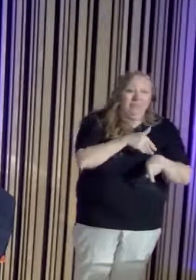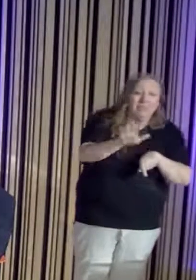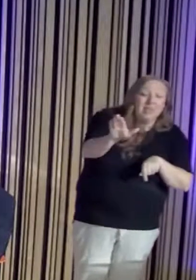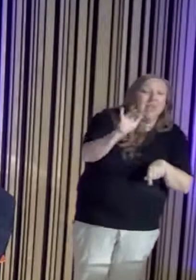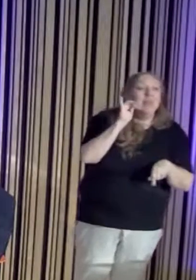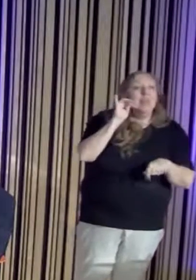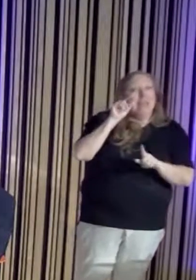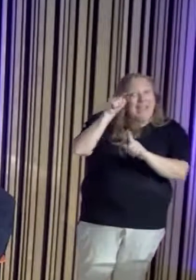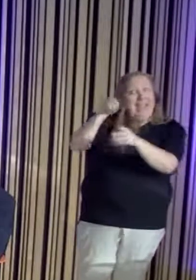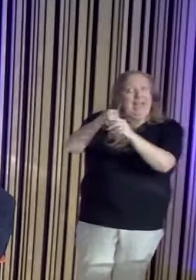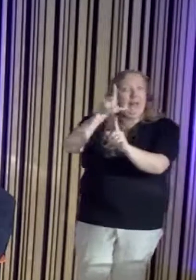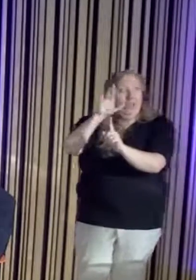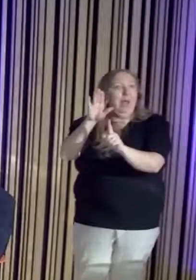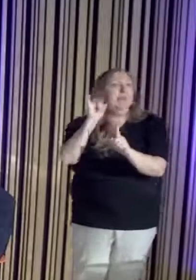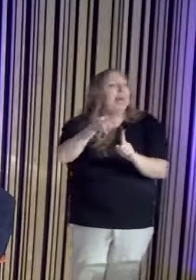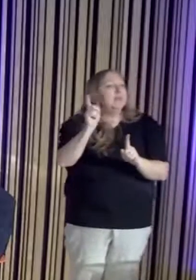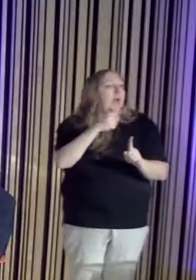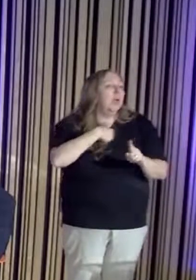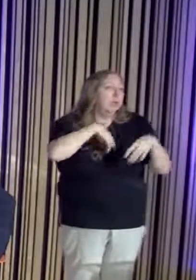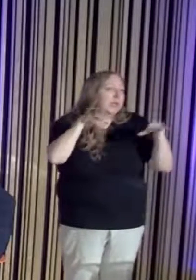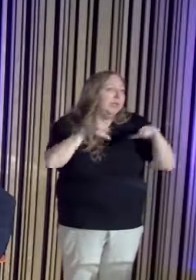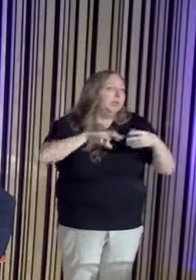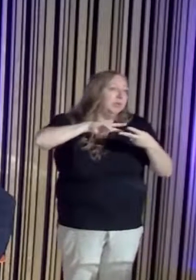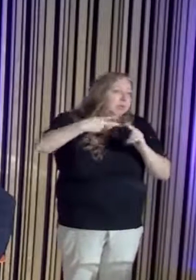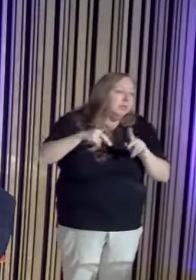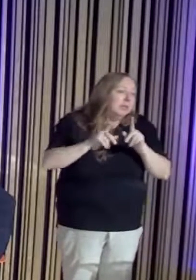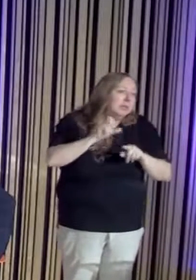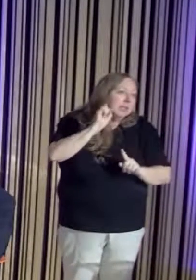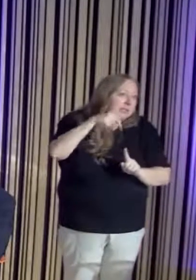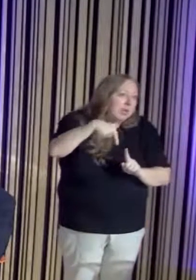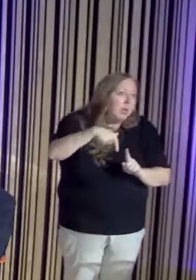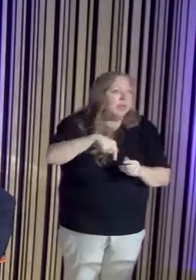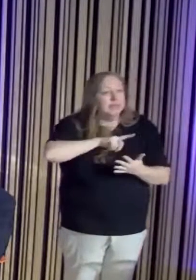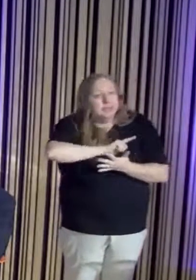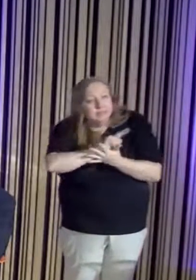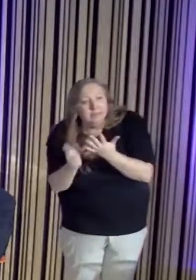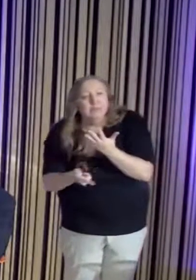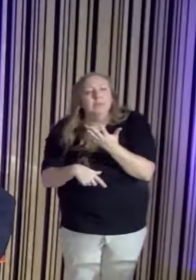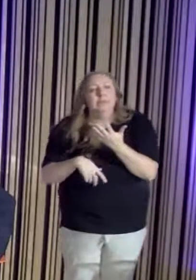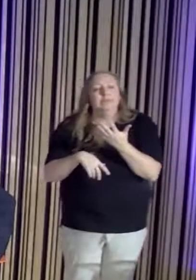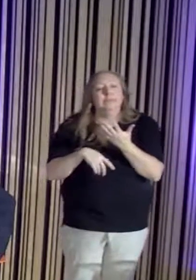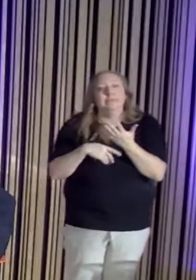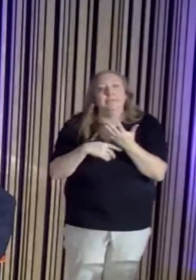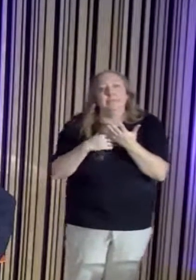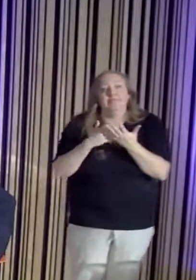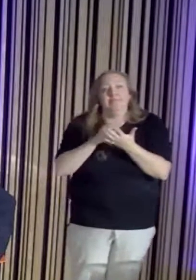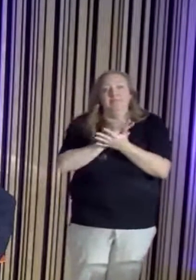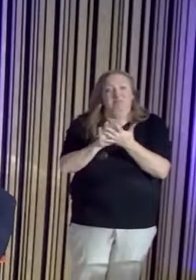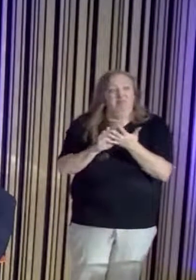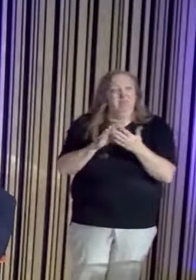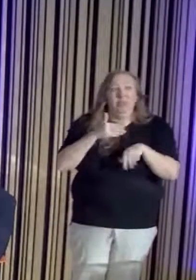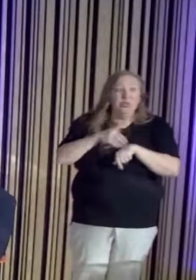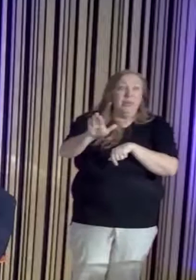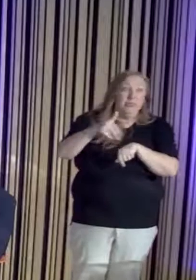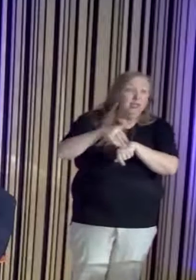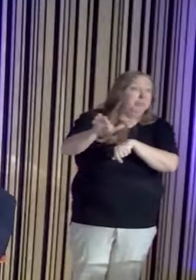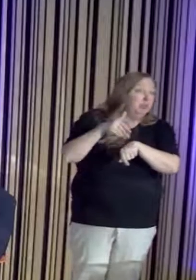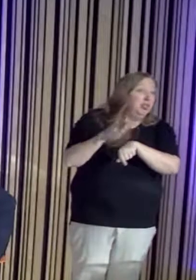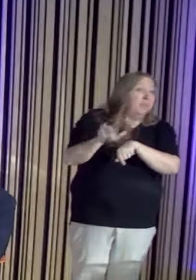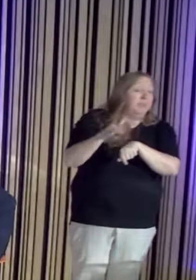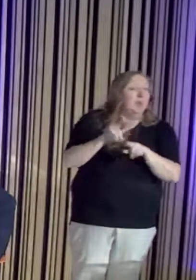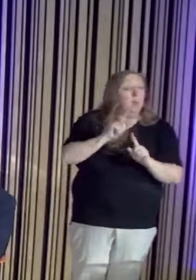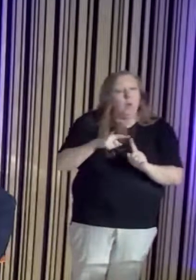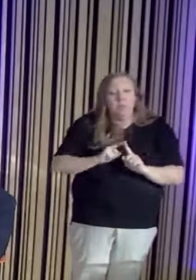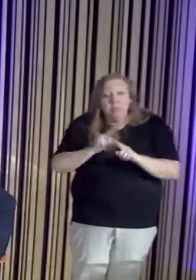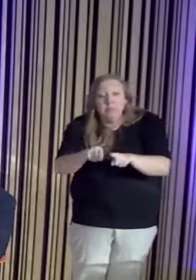sequencing, high throughput imagings, and that's what we do all the time. And when we were on the coral reef,